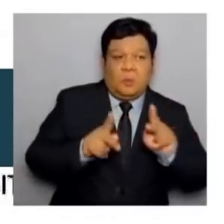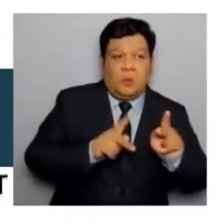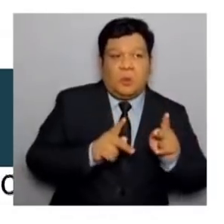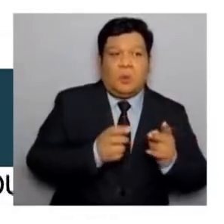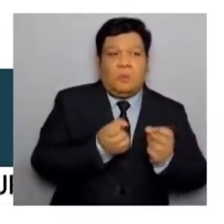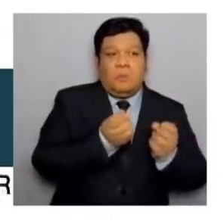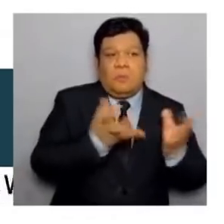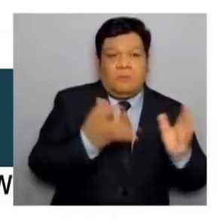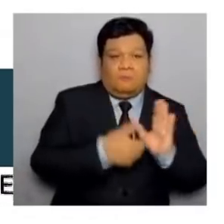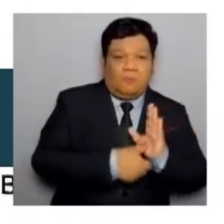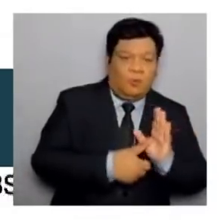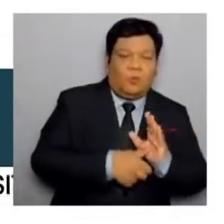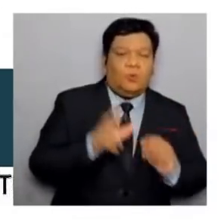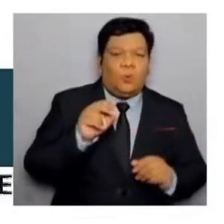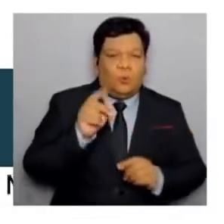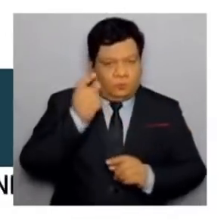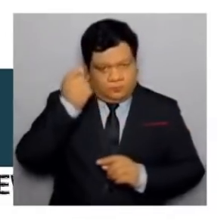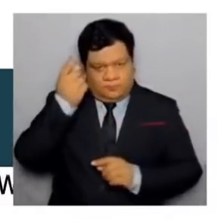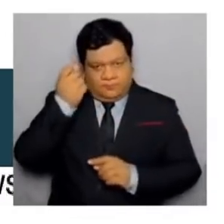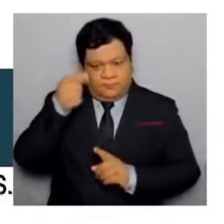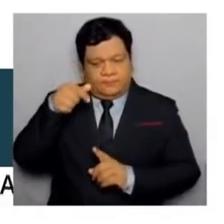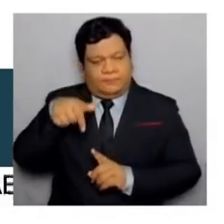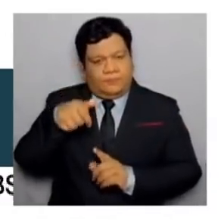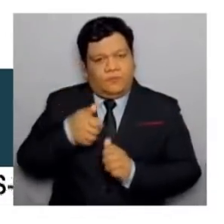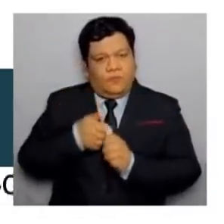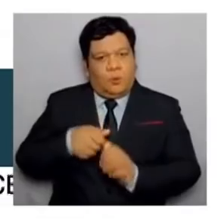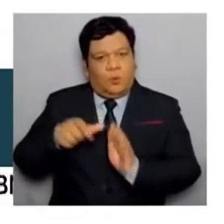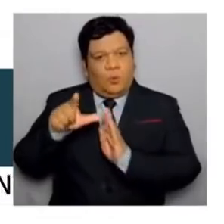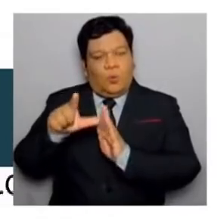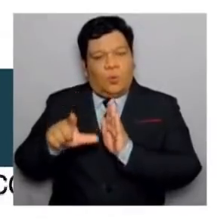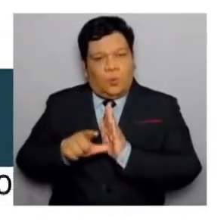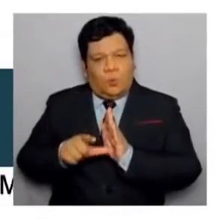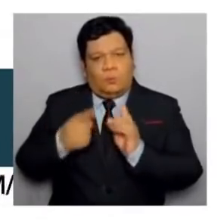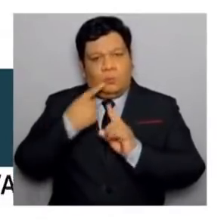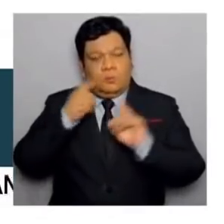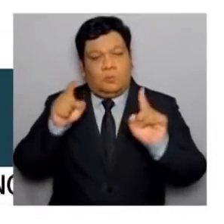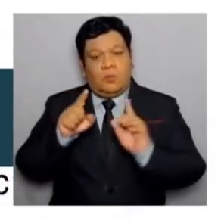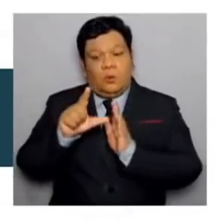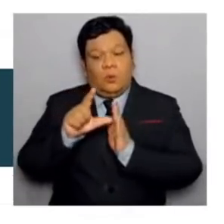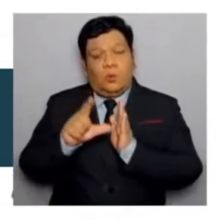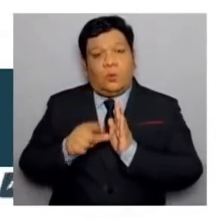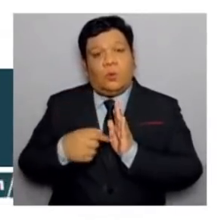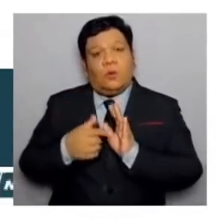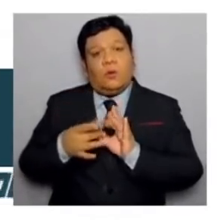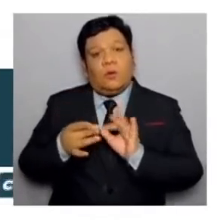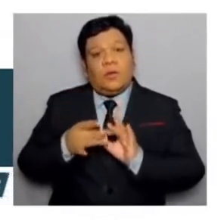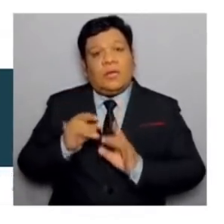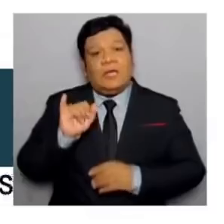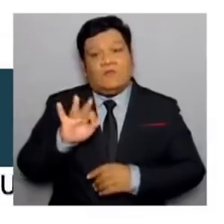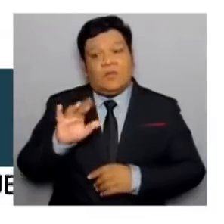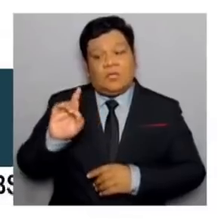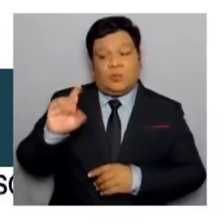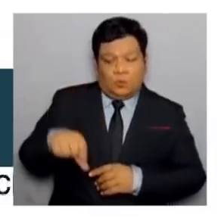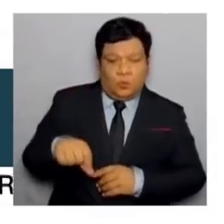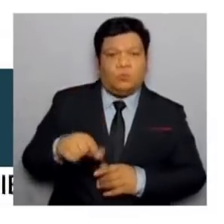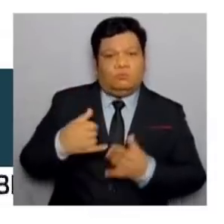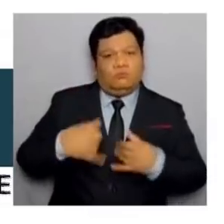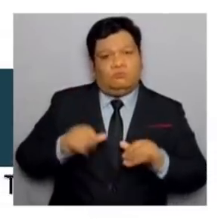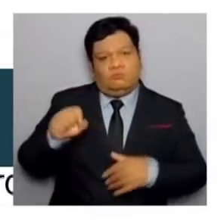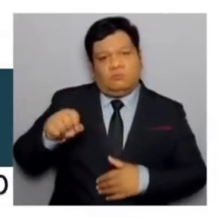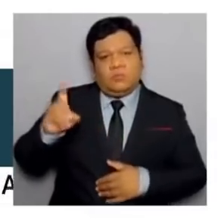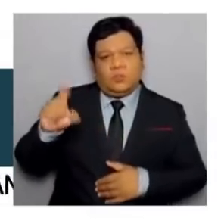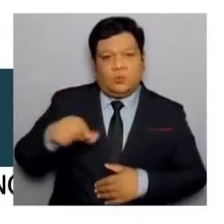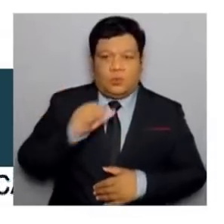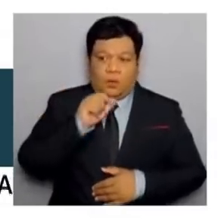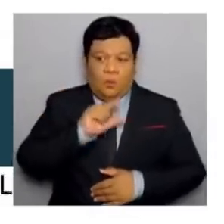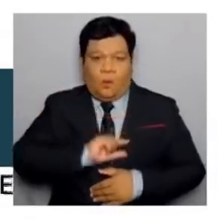ng boto. At the end of the day, the rule of law must prevail. And the law says, pag disqualified ka. Pag hindi ka qualified,